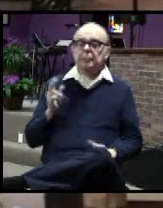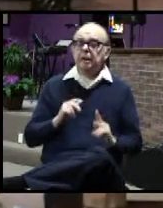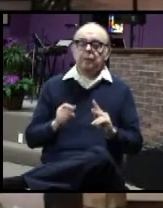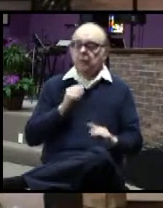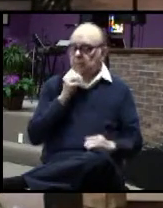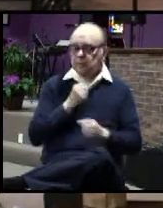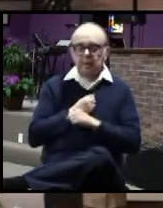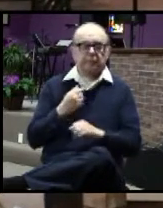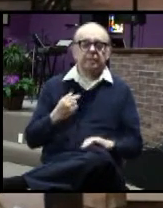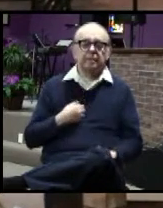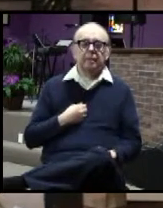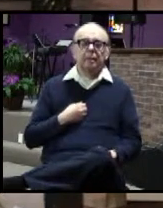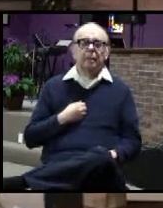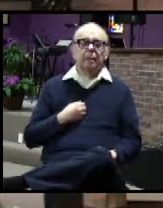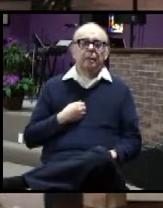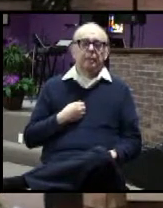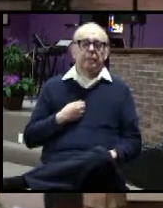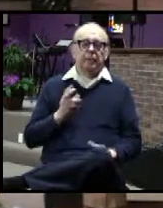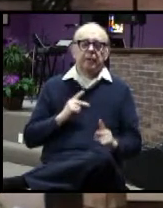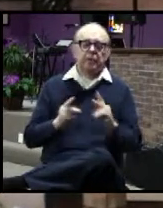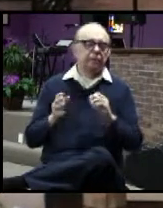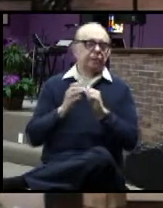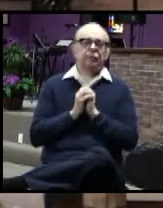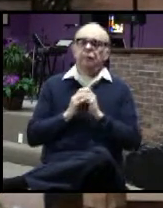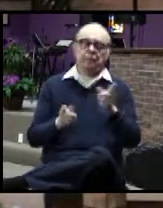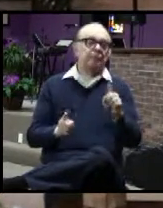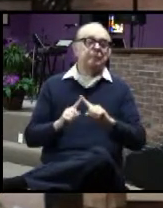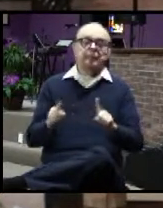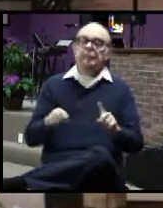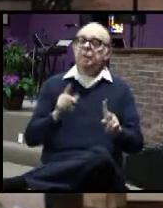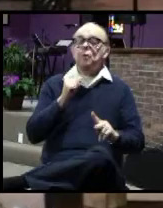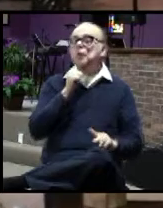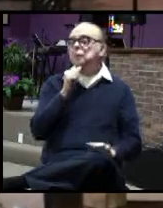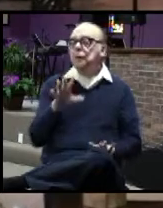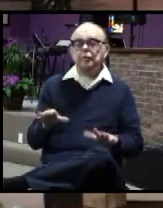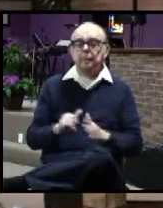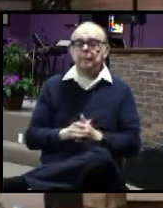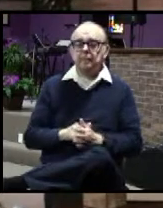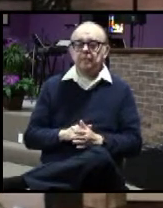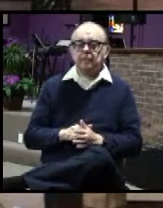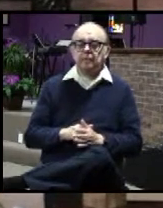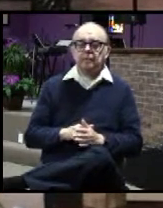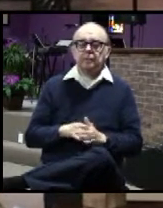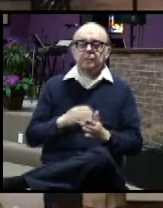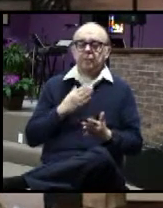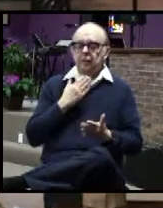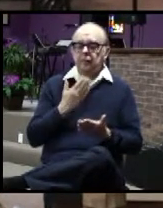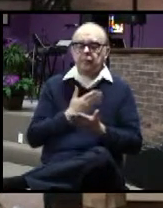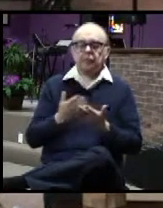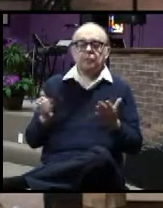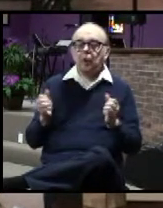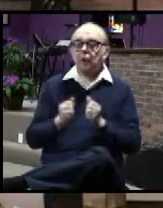would just adore you, but they don't. So evidently there's something wrong with